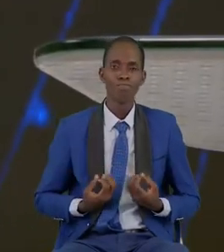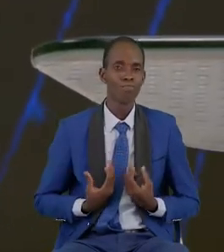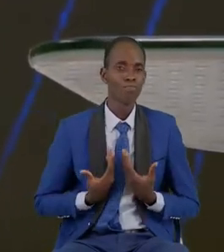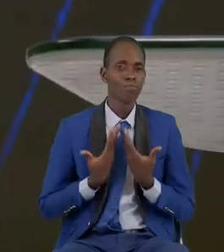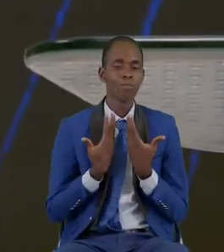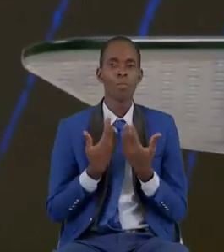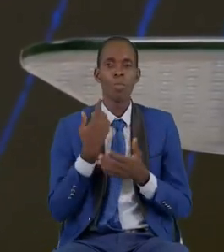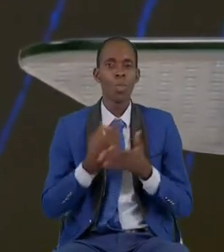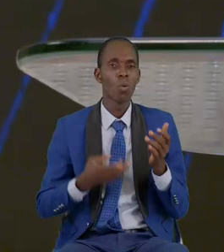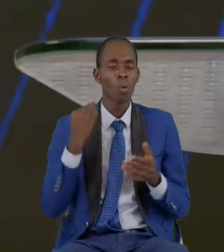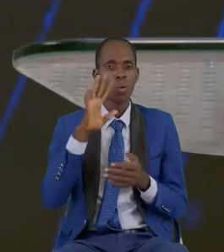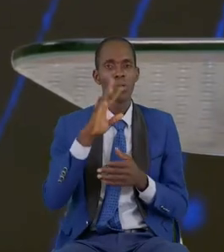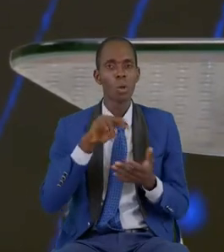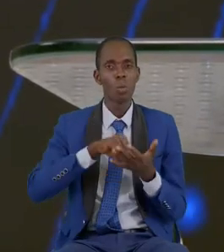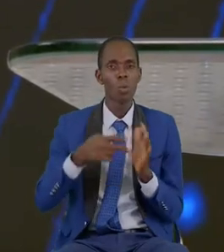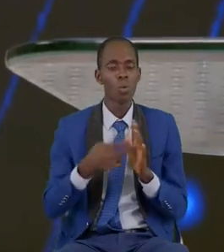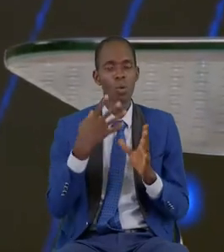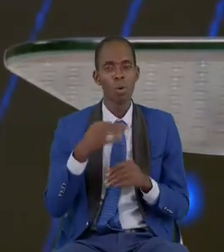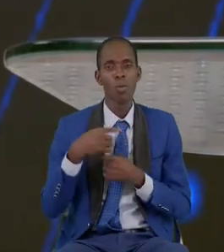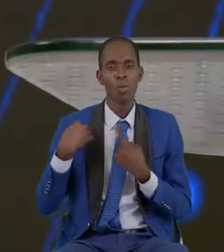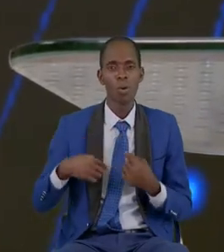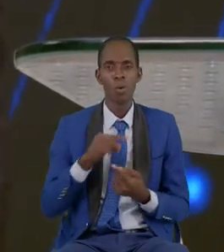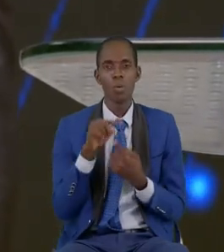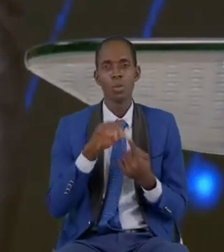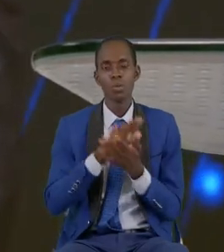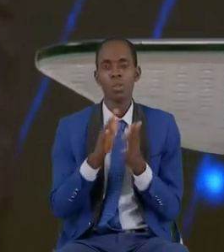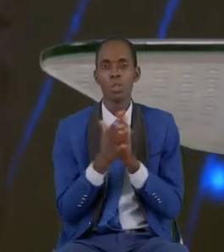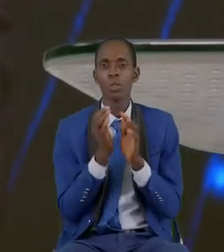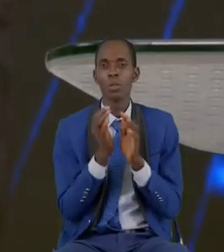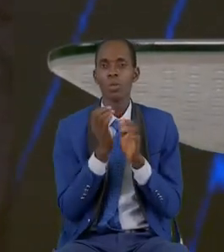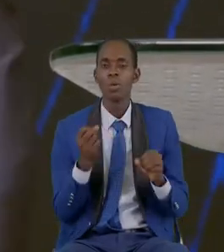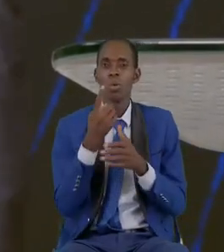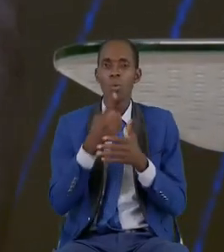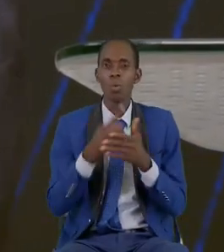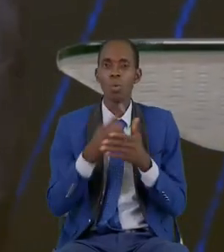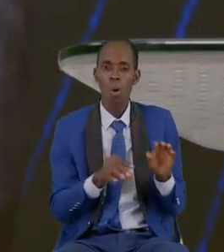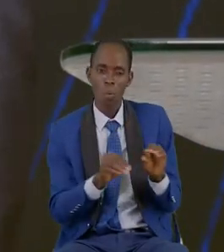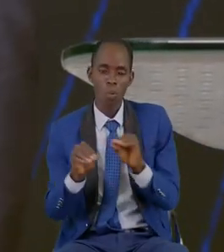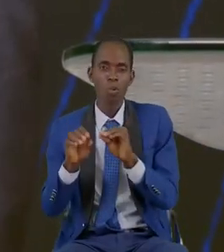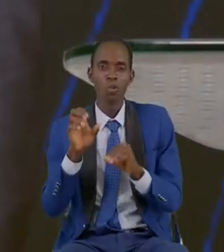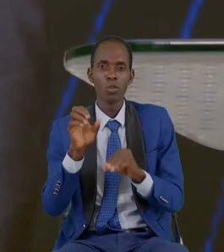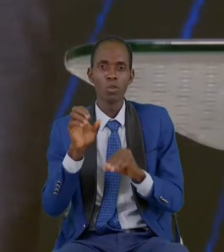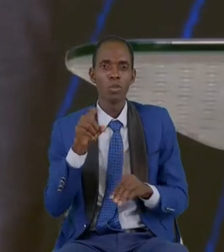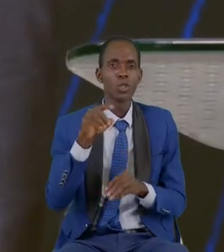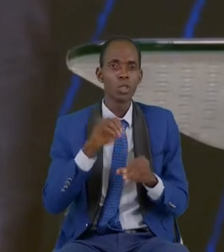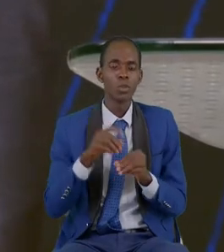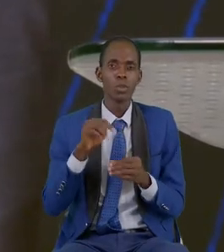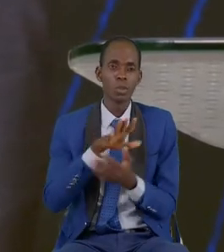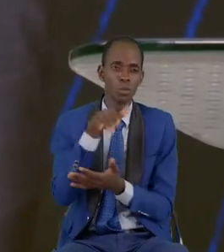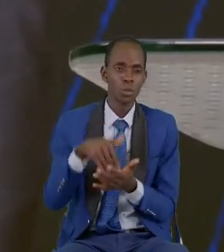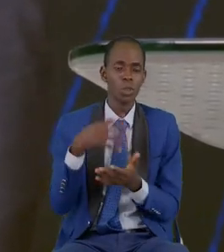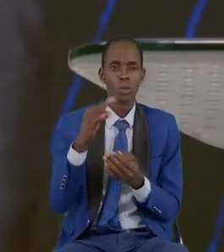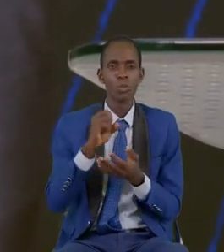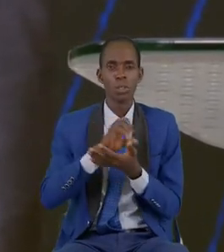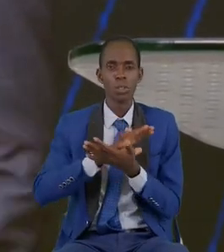of heart when you were saved? What drove you to your knees for sanctification? How did